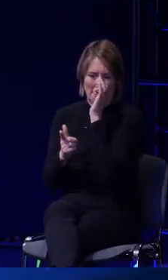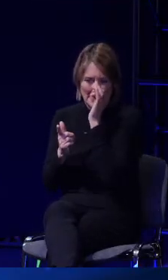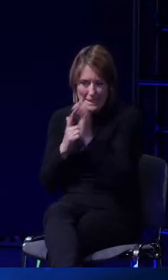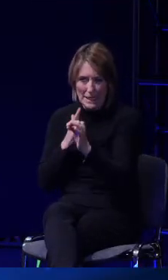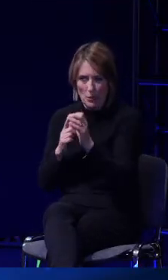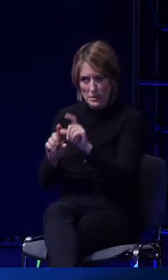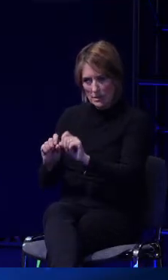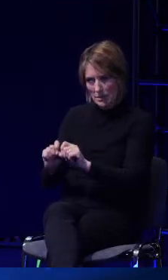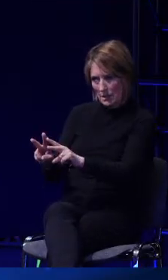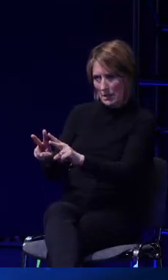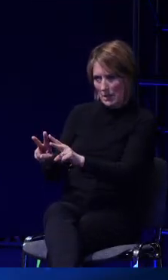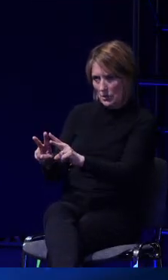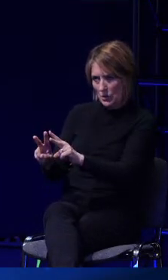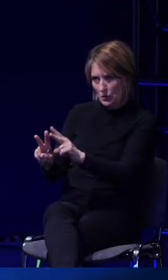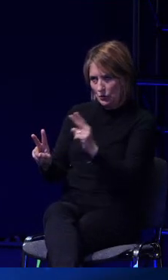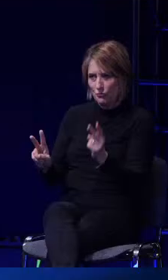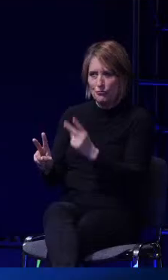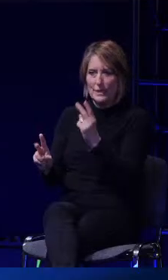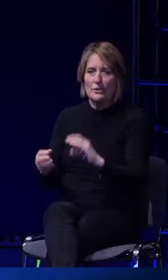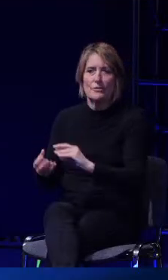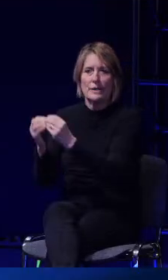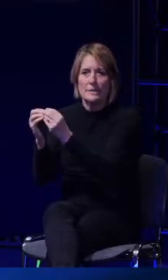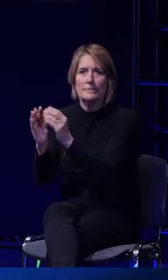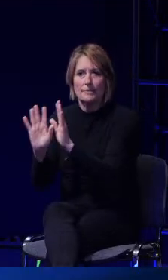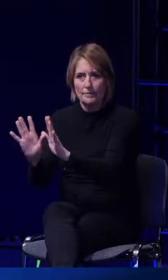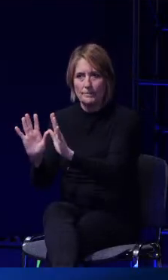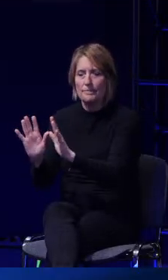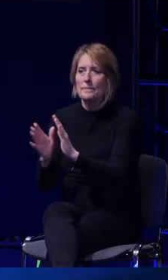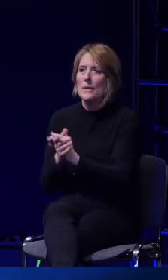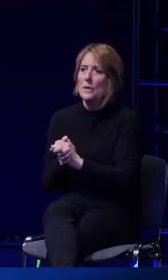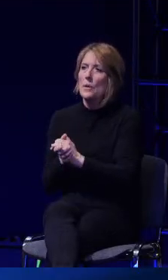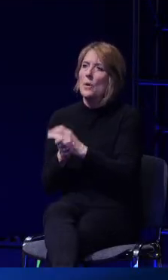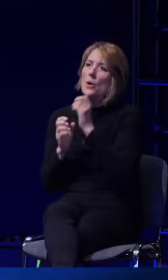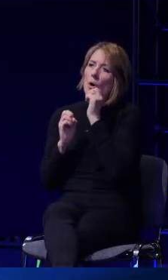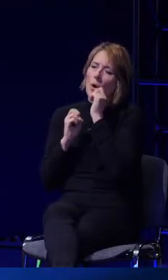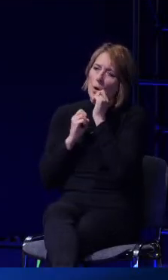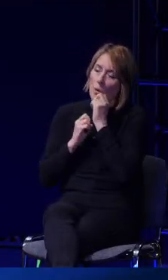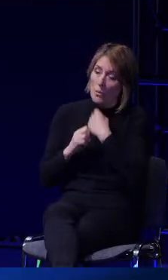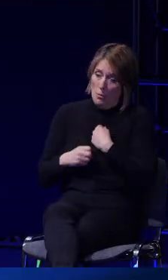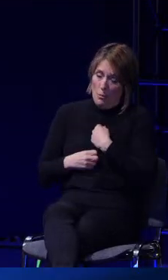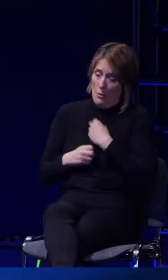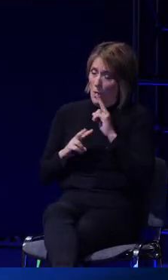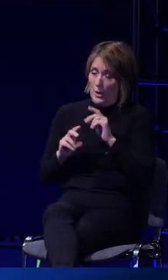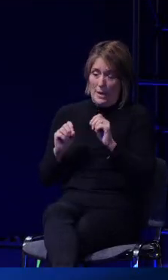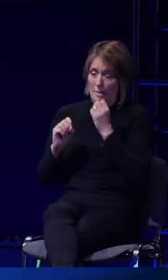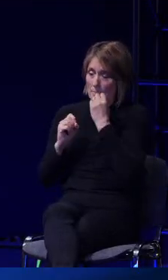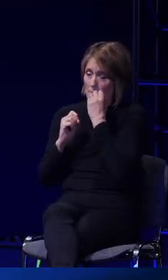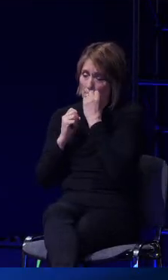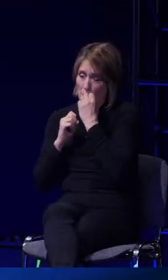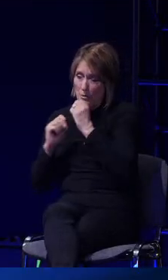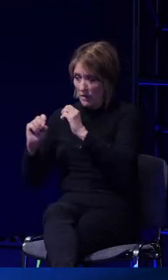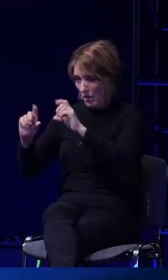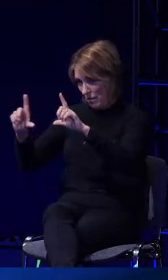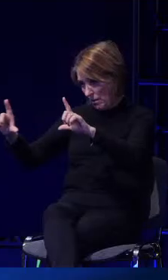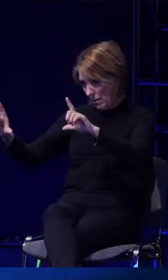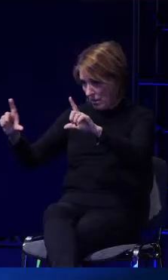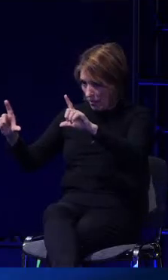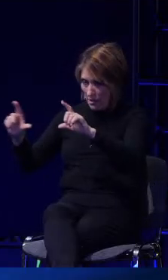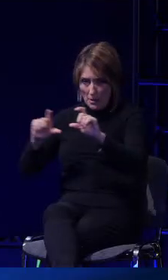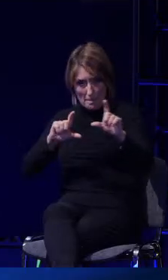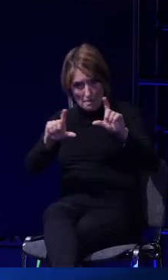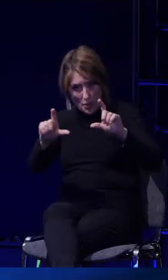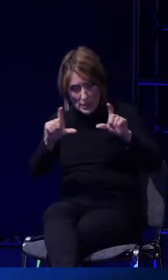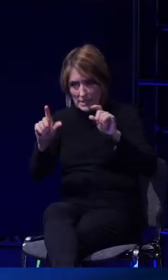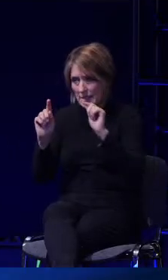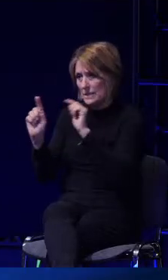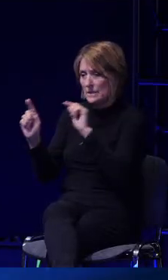wrong way to do it, but because we were looking at these beautiful monitors, we had Flanders